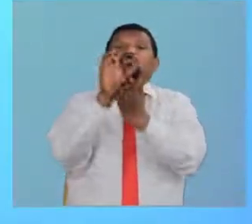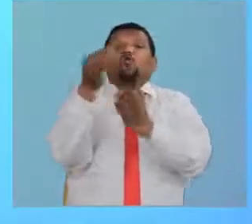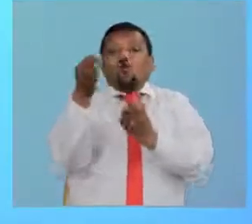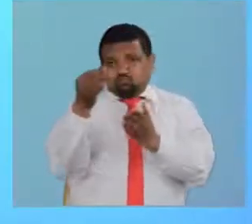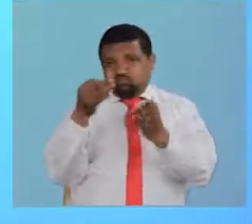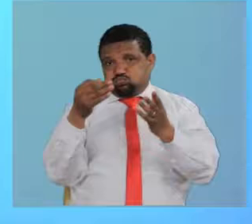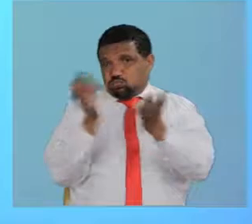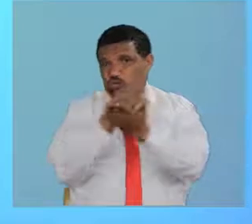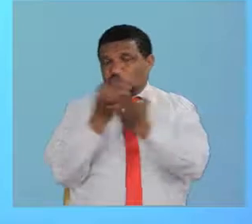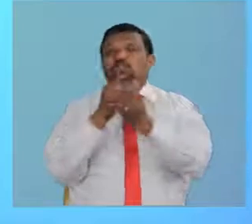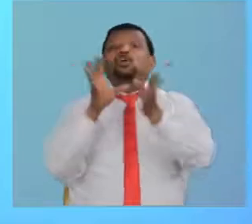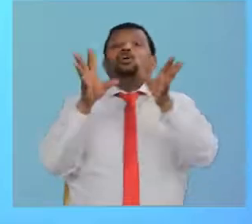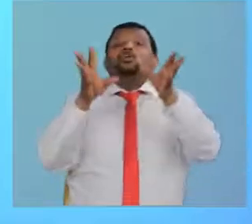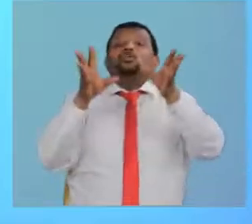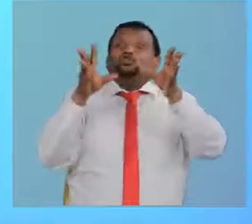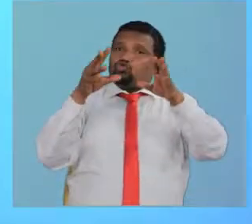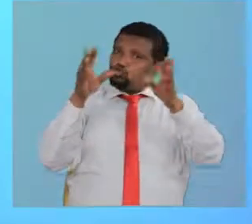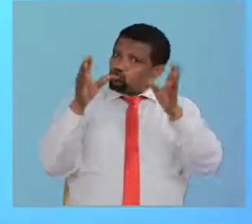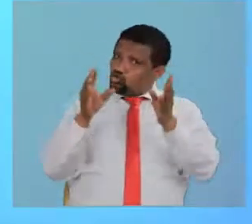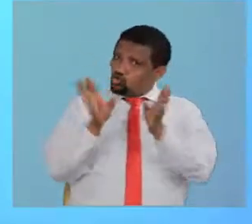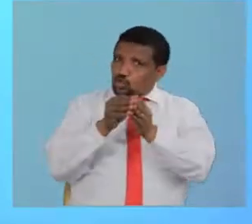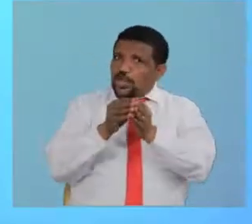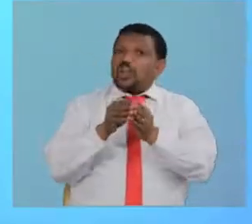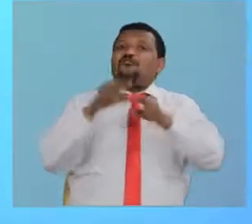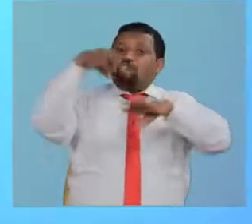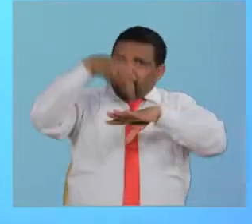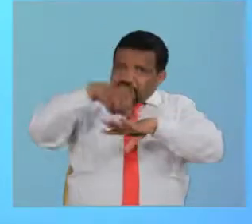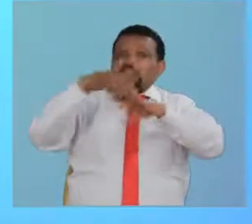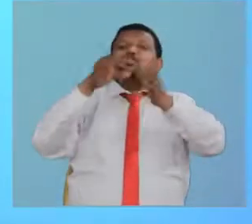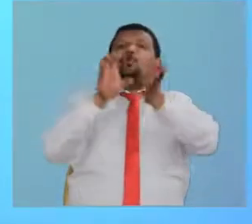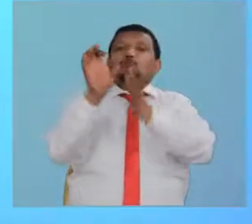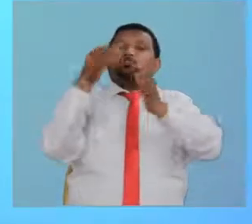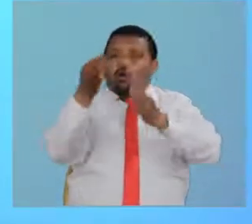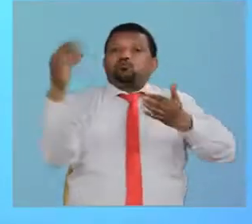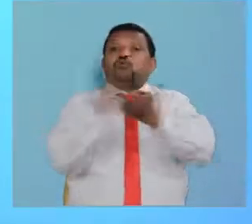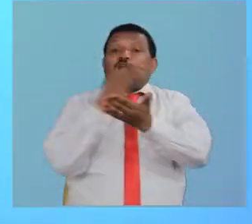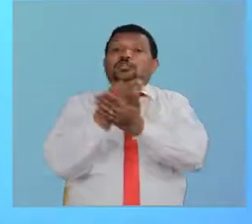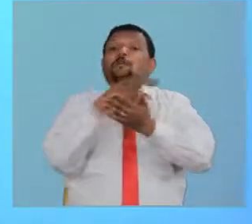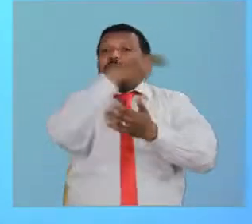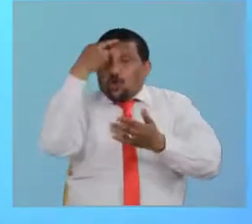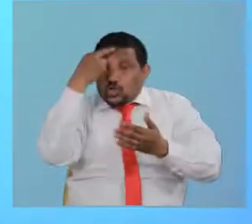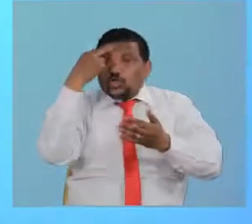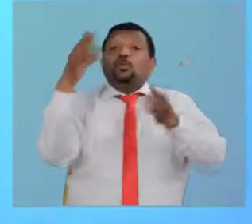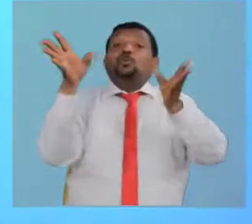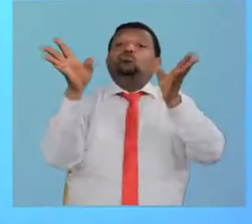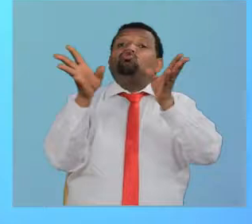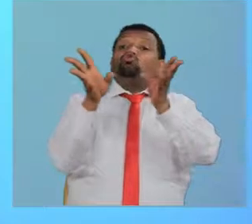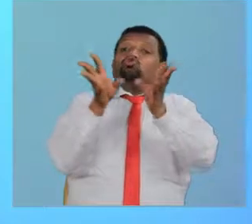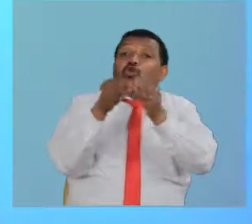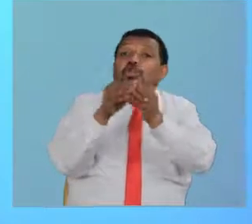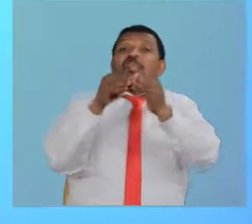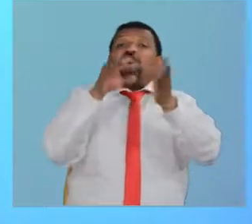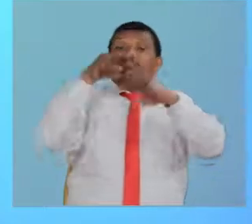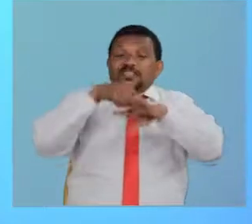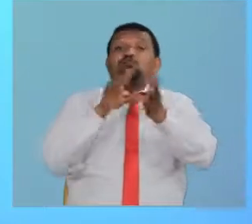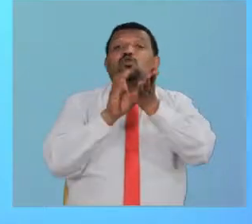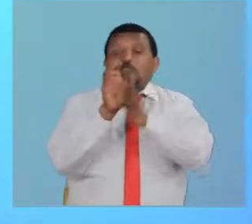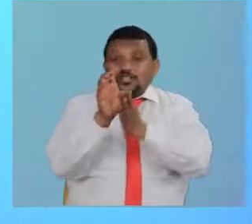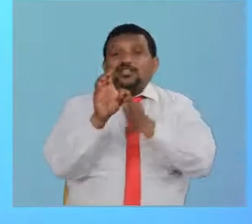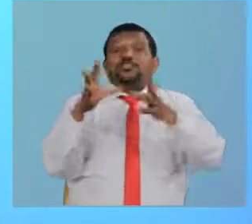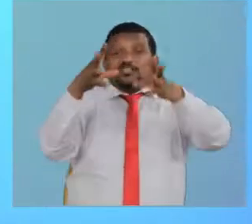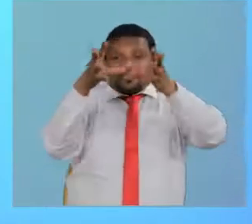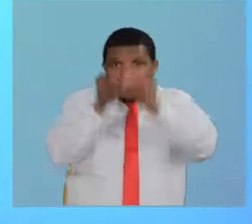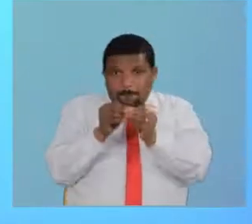production is the total fixed cost of production because the total cost of production is the sum of the total variable cost and